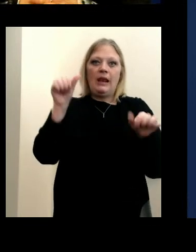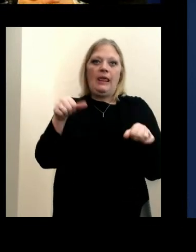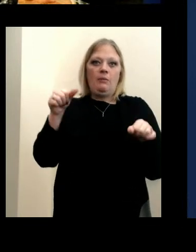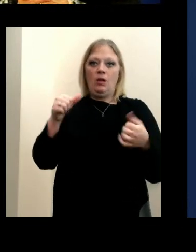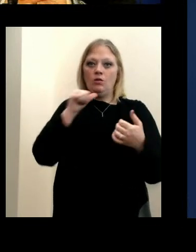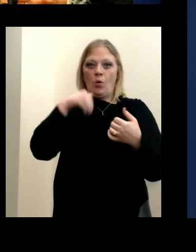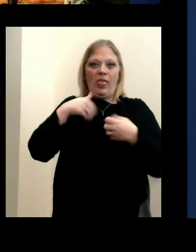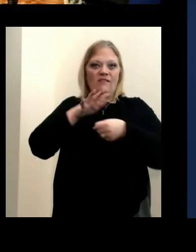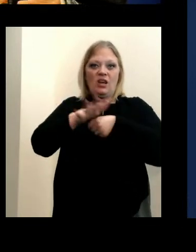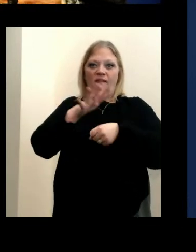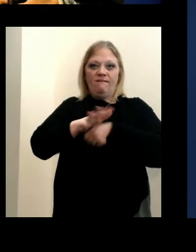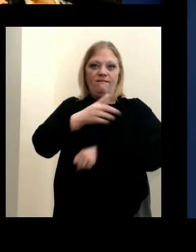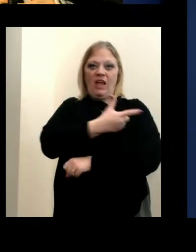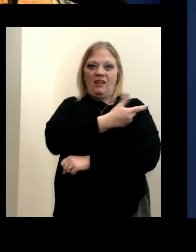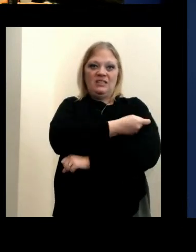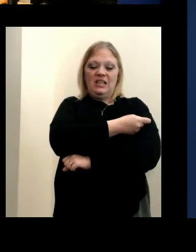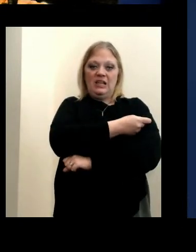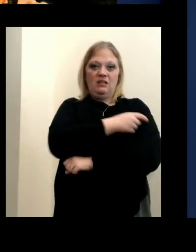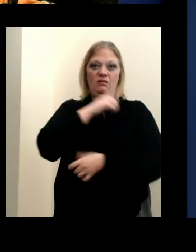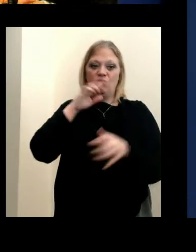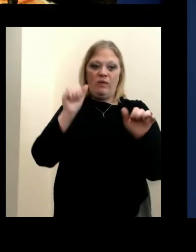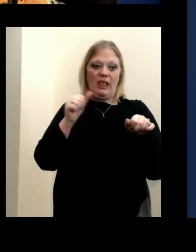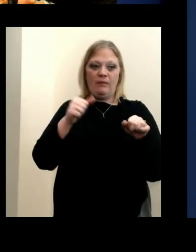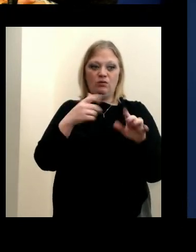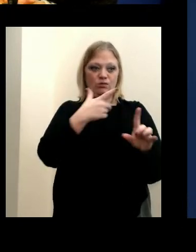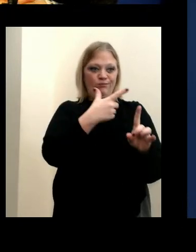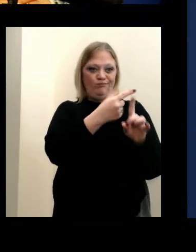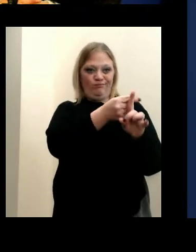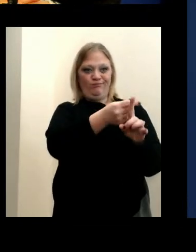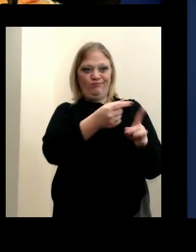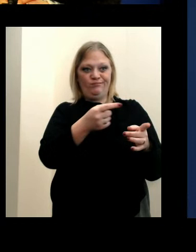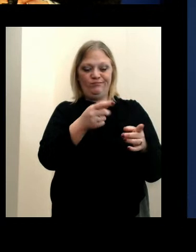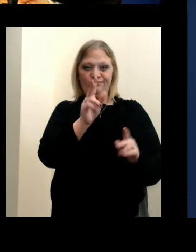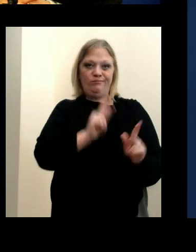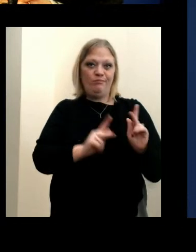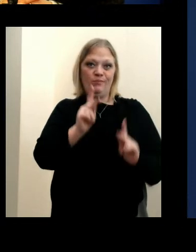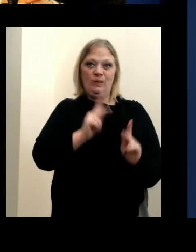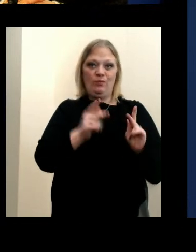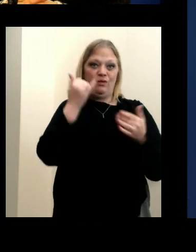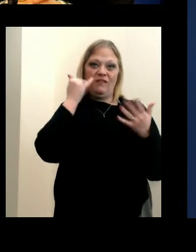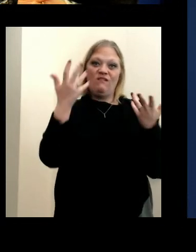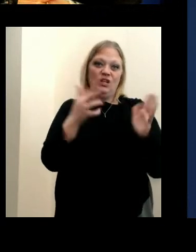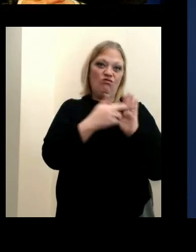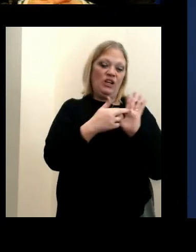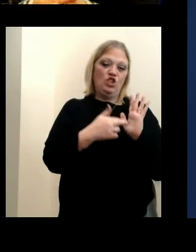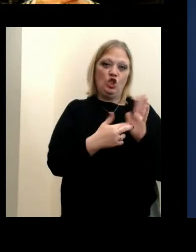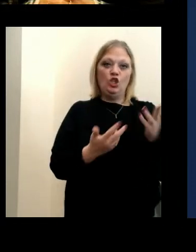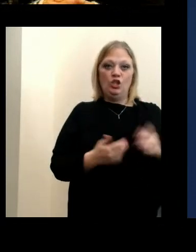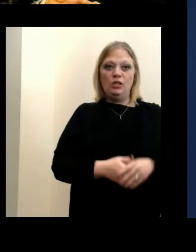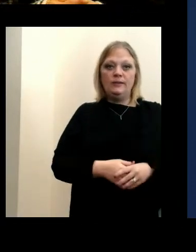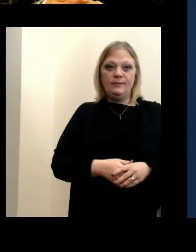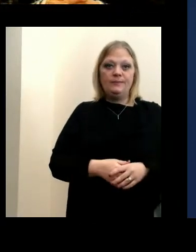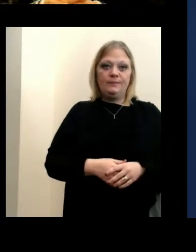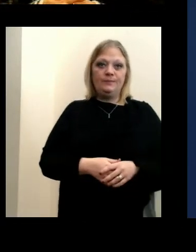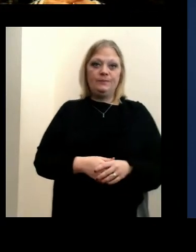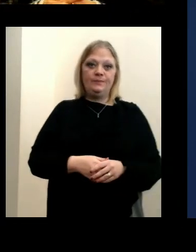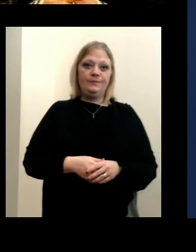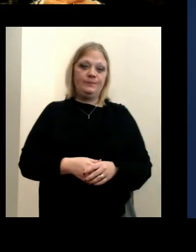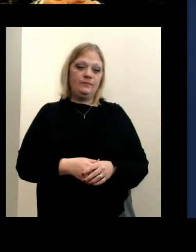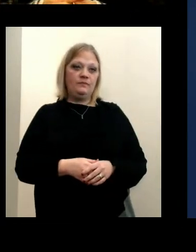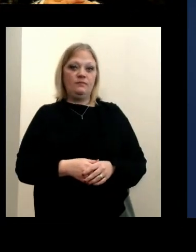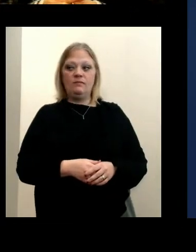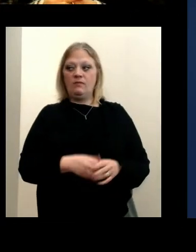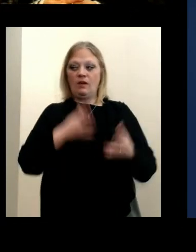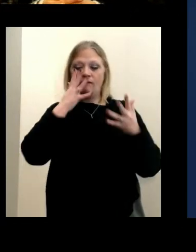vaccine to staff, to be able to administer to people who have registered for those clinics. So unfortunately, this is